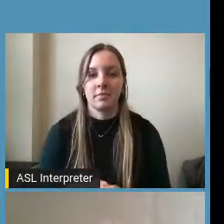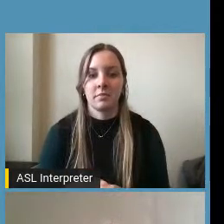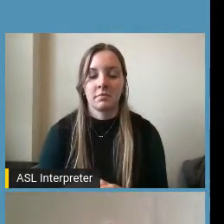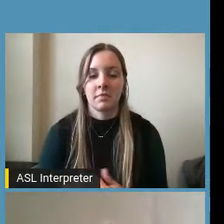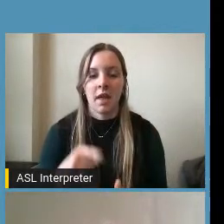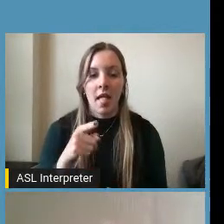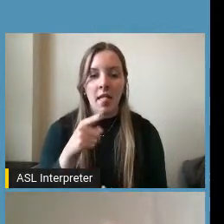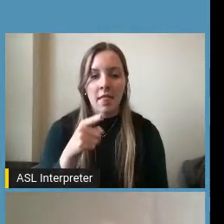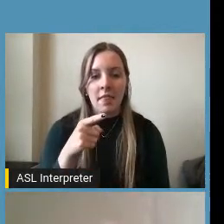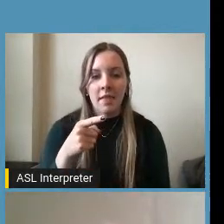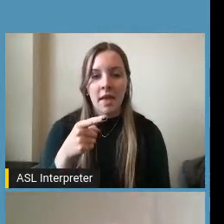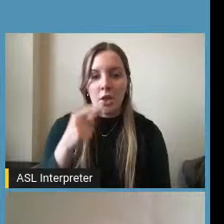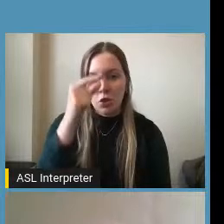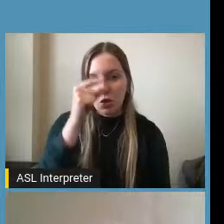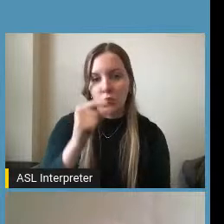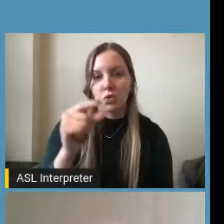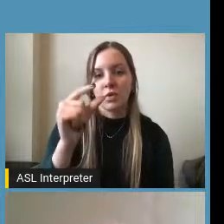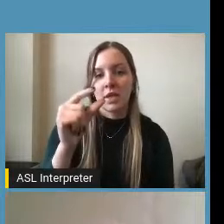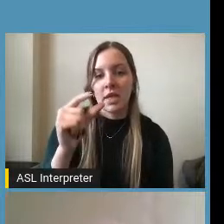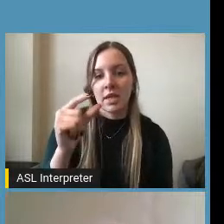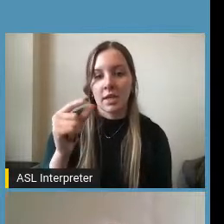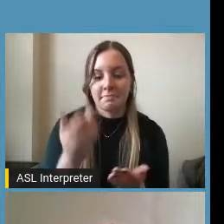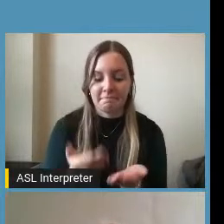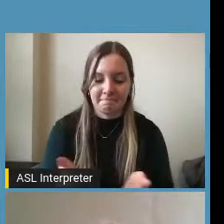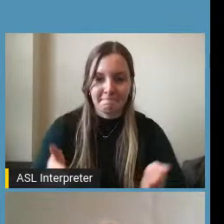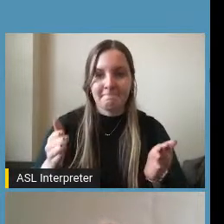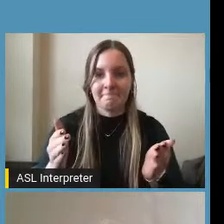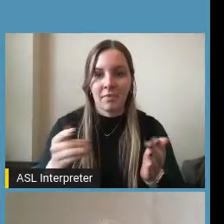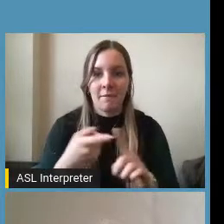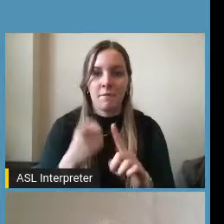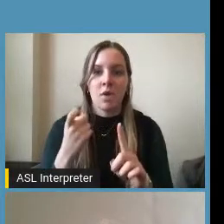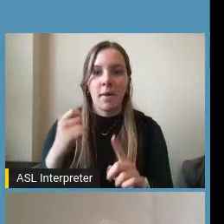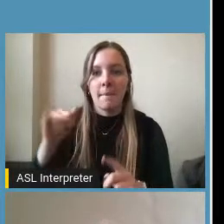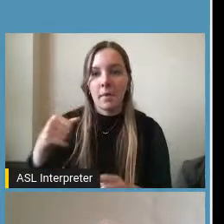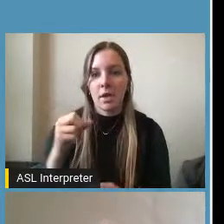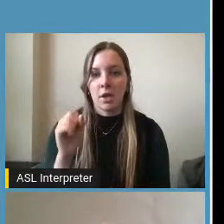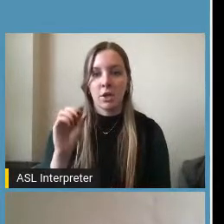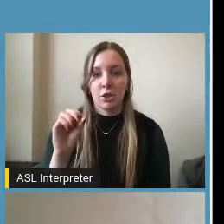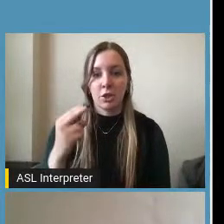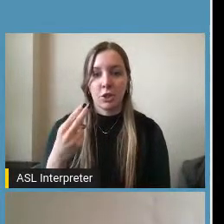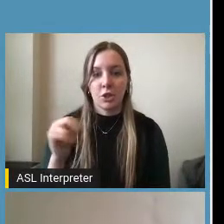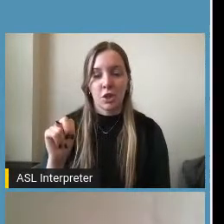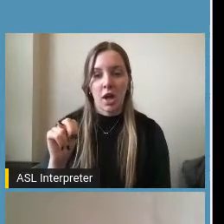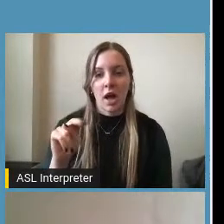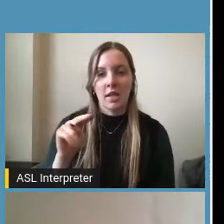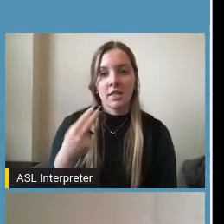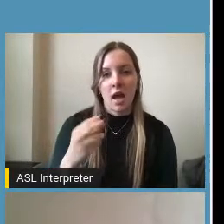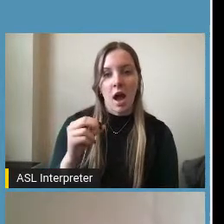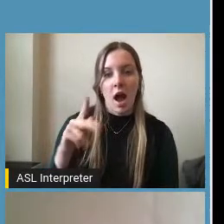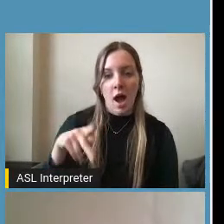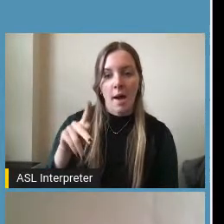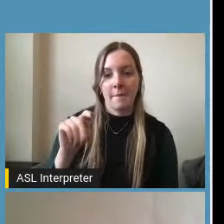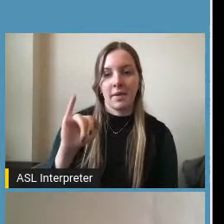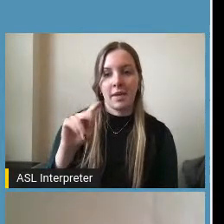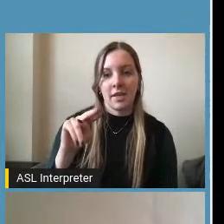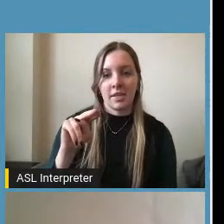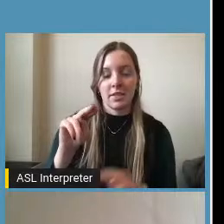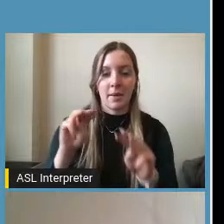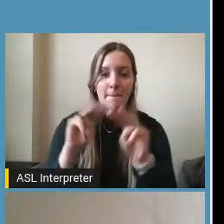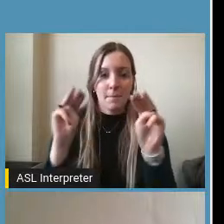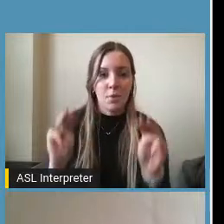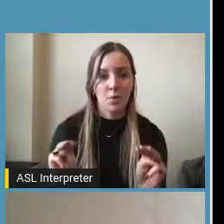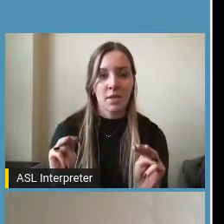kylix from the Johns Hopkins Archaeological Museum. And in the picture there is